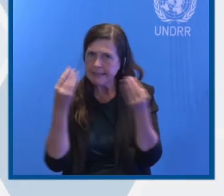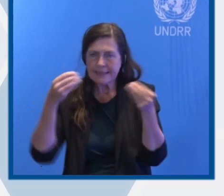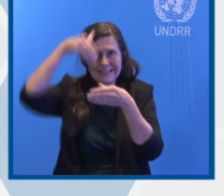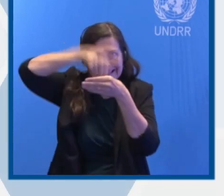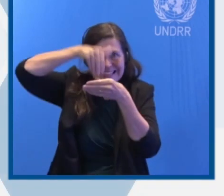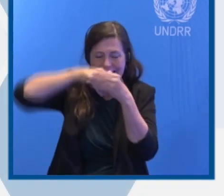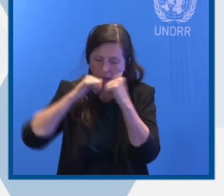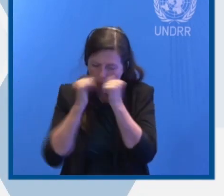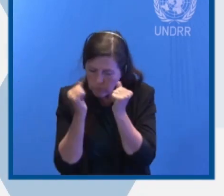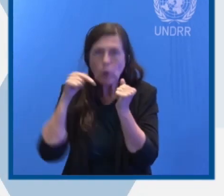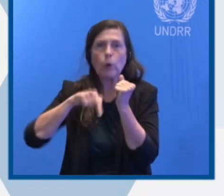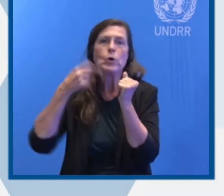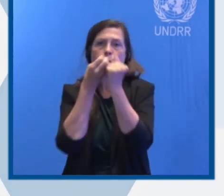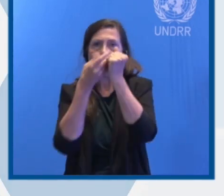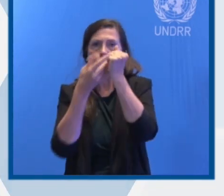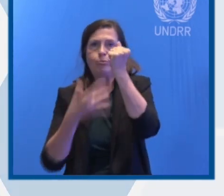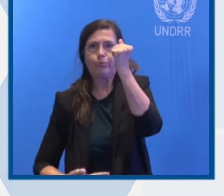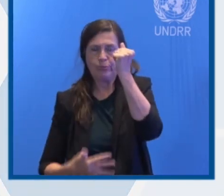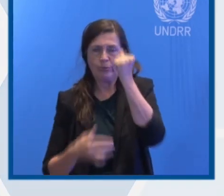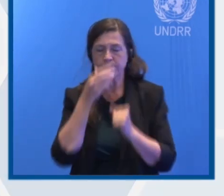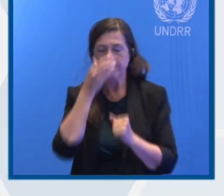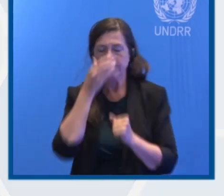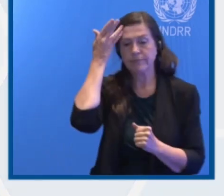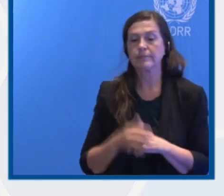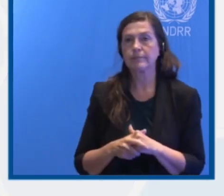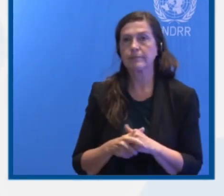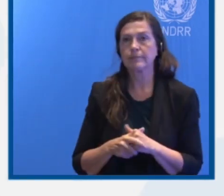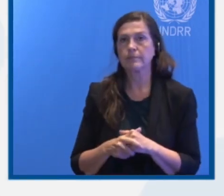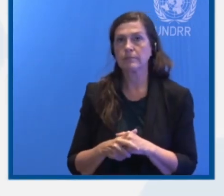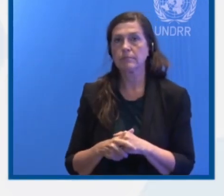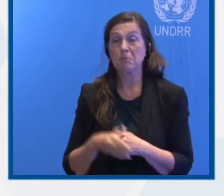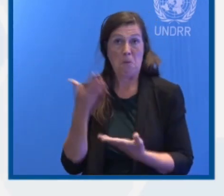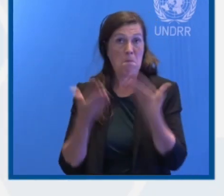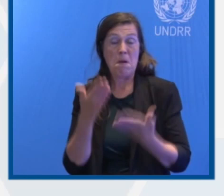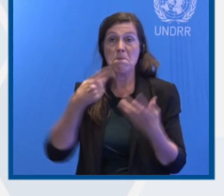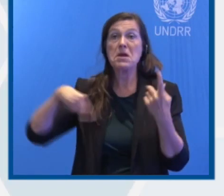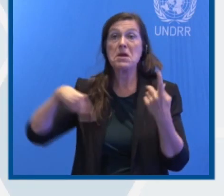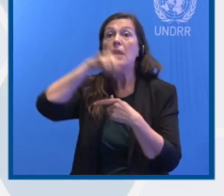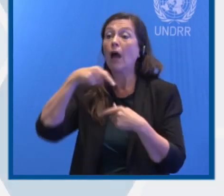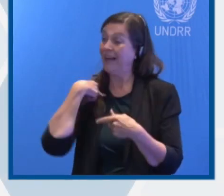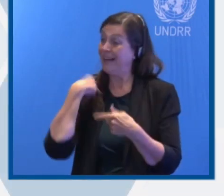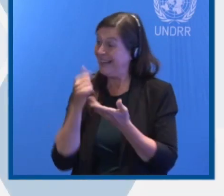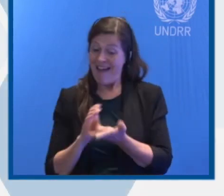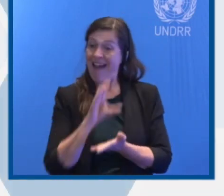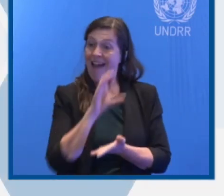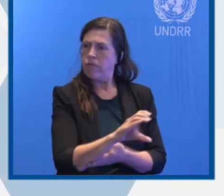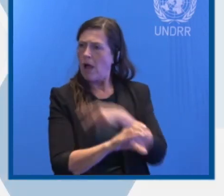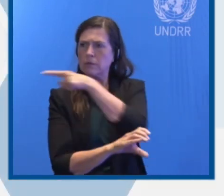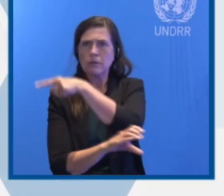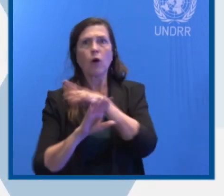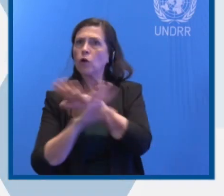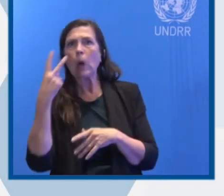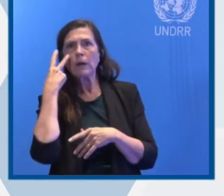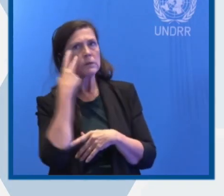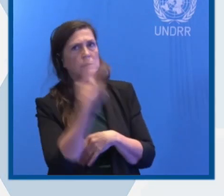to. And without realizing, or if our constituents don't realize, the cumulative